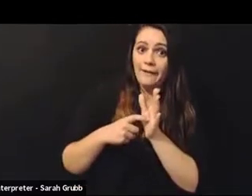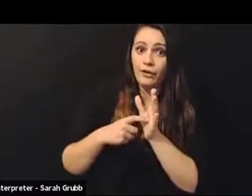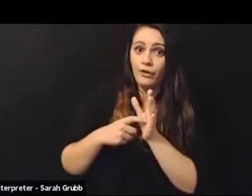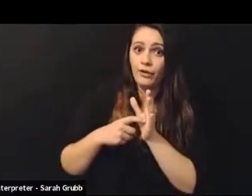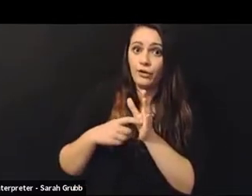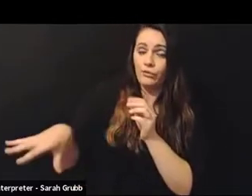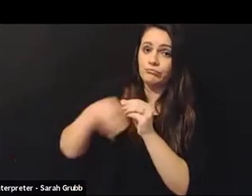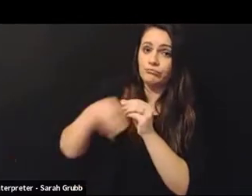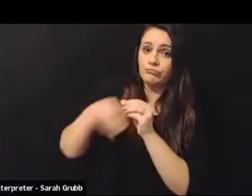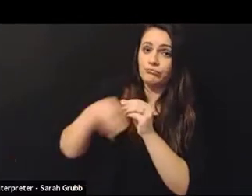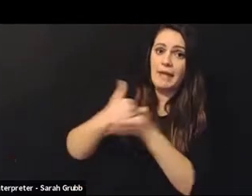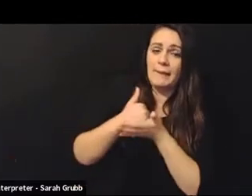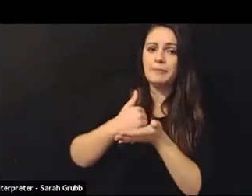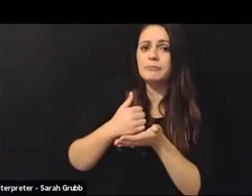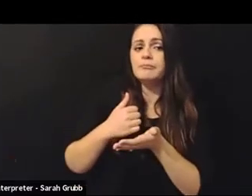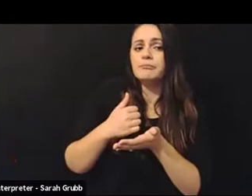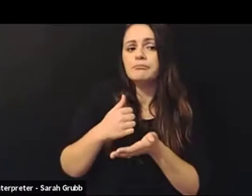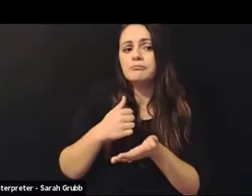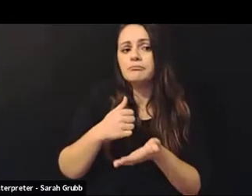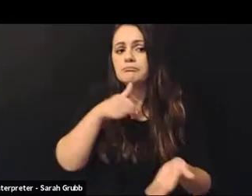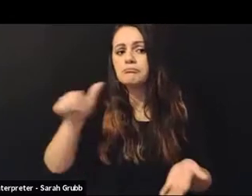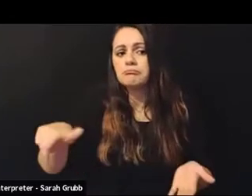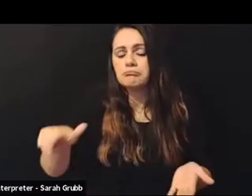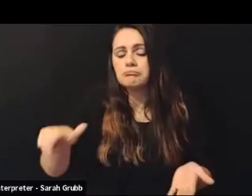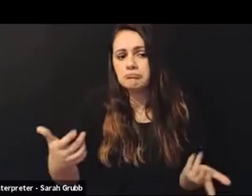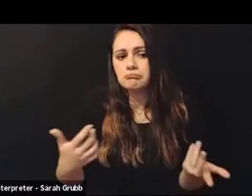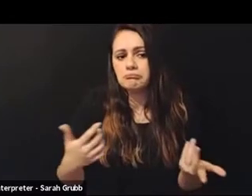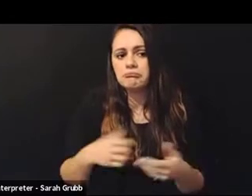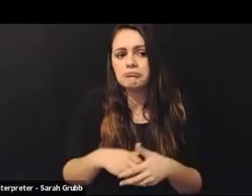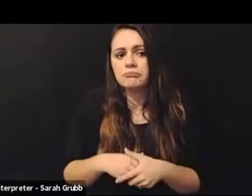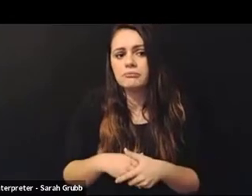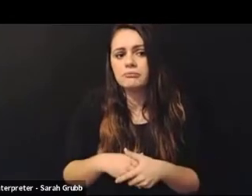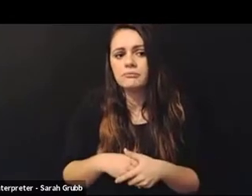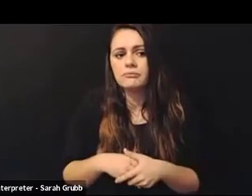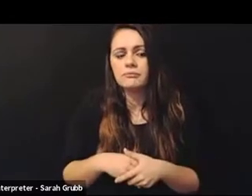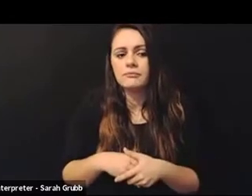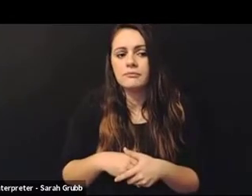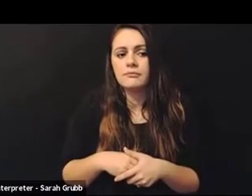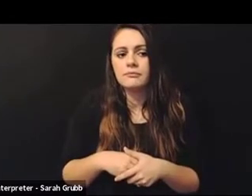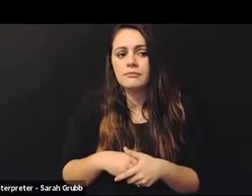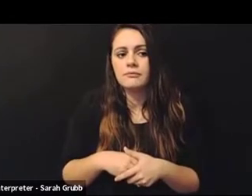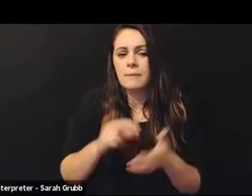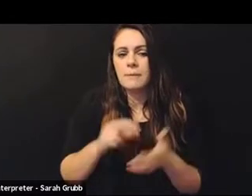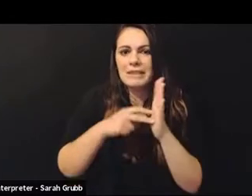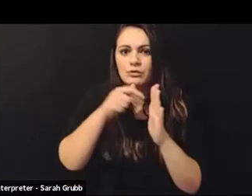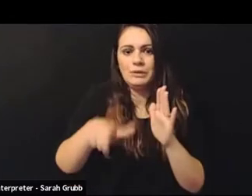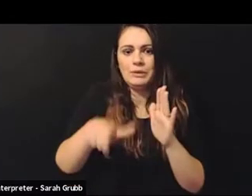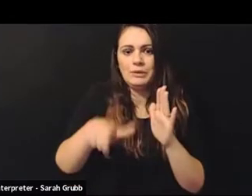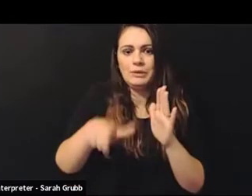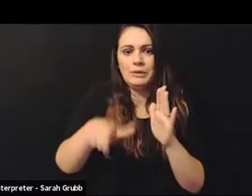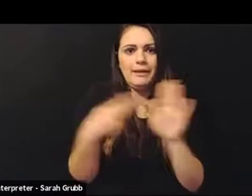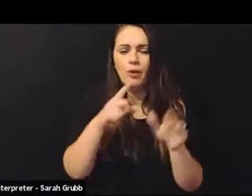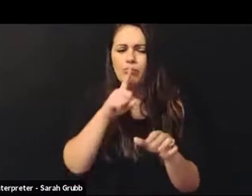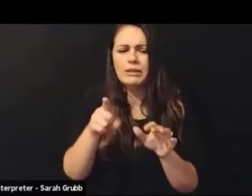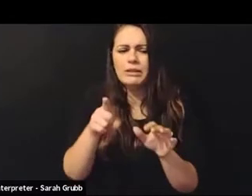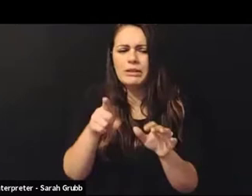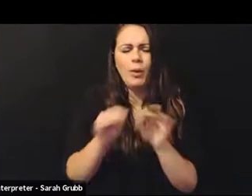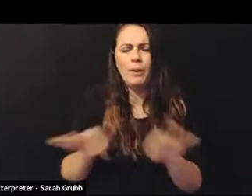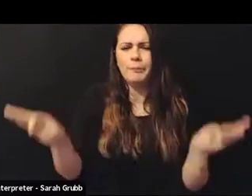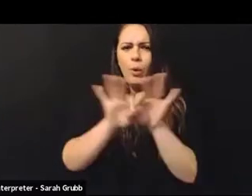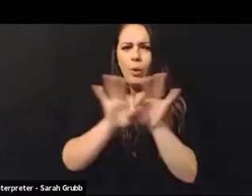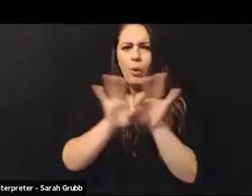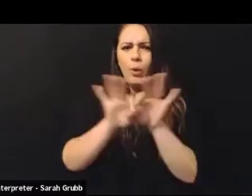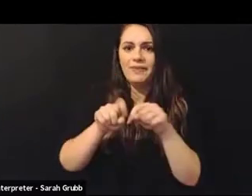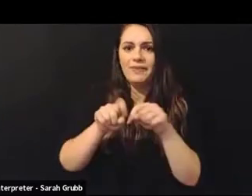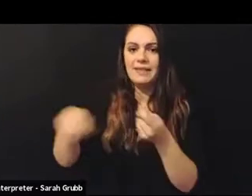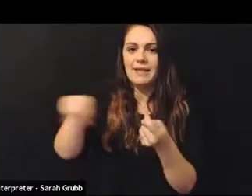no reason to have that additional label on there. It's more important, I think, that the team knows that that child has